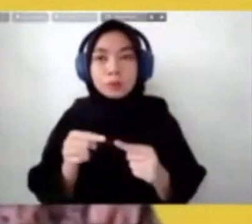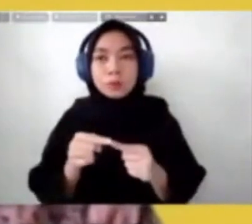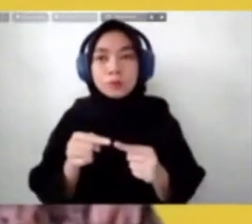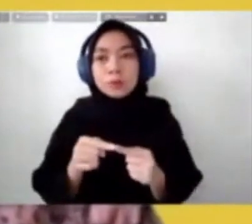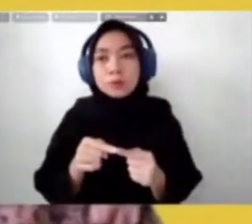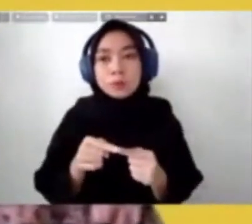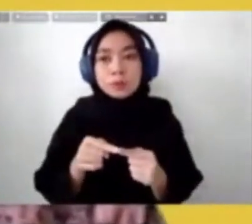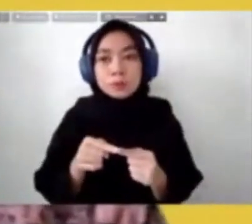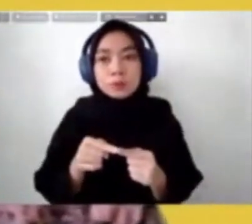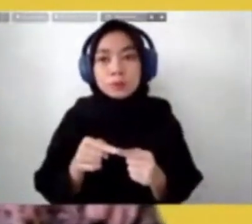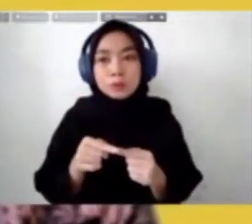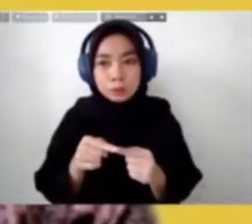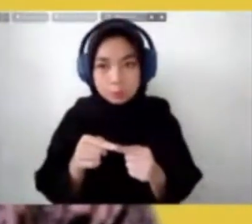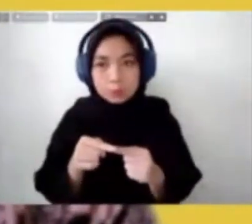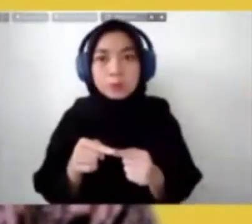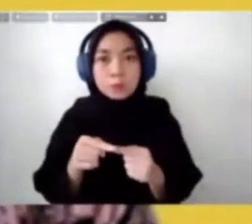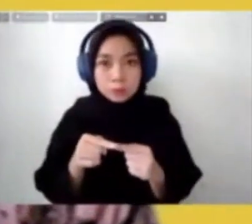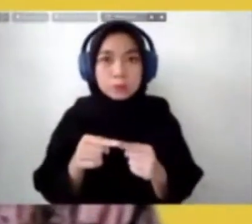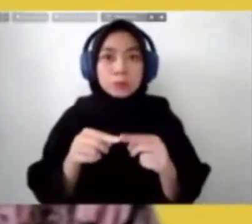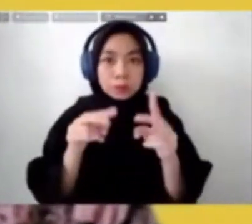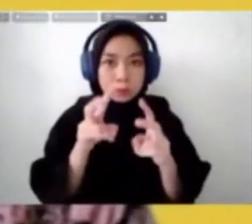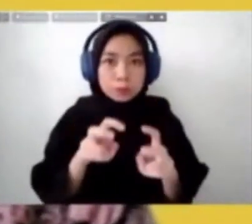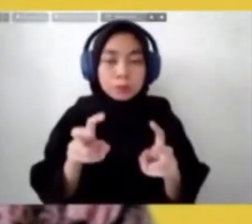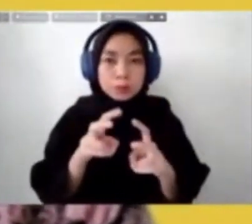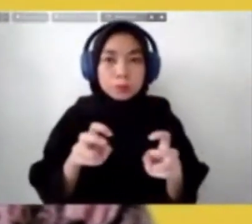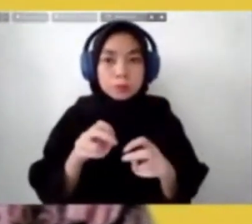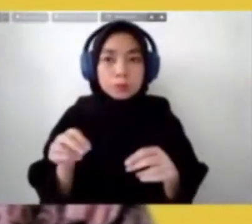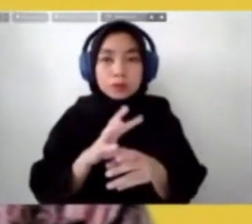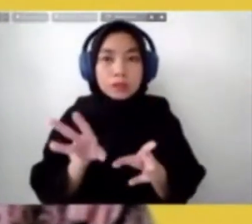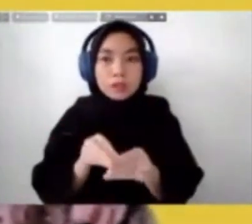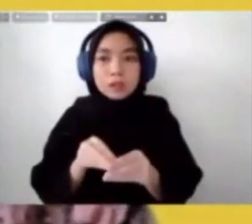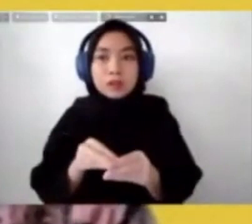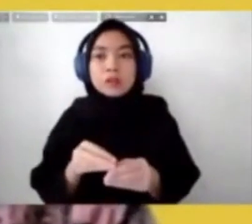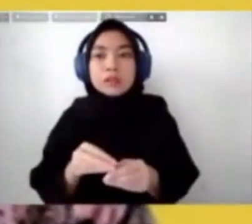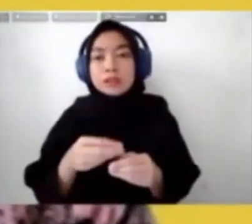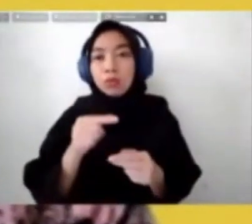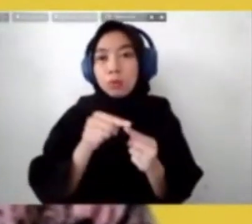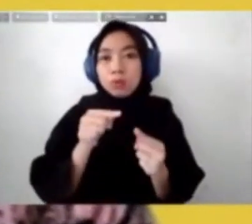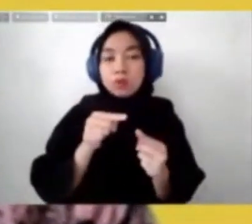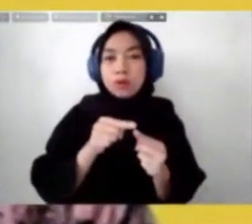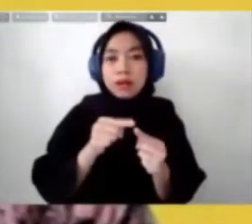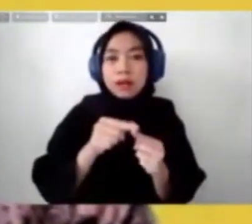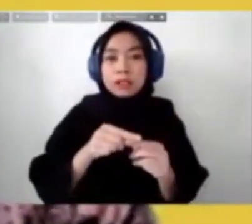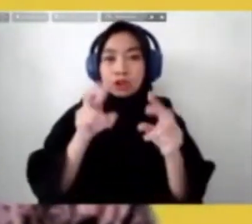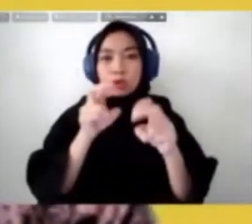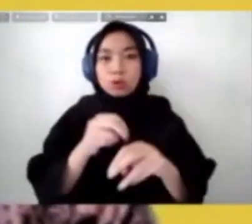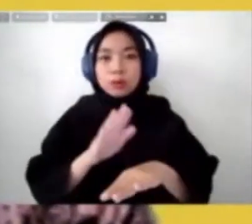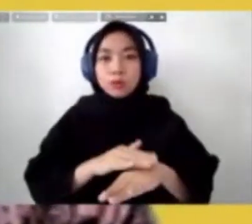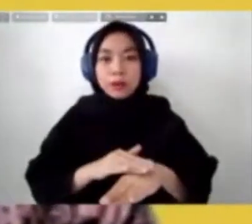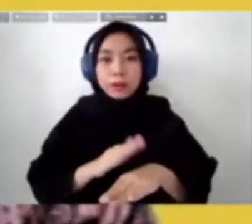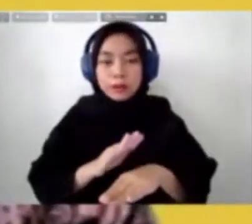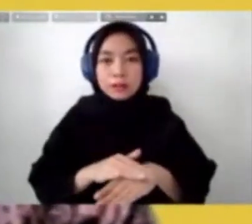do ethnographic research, ethnographic studies on design,